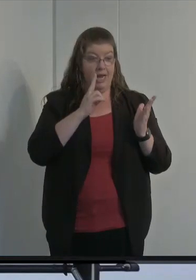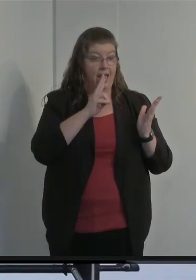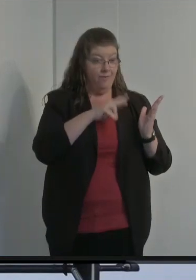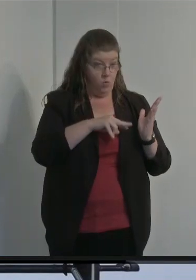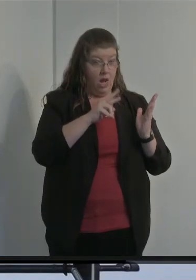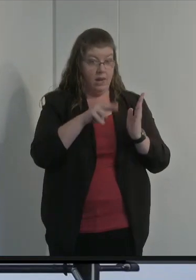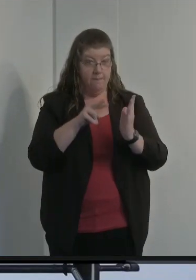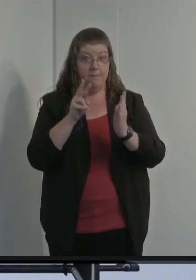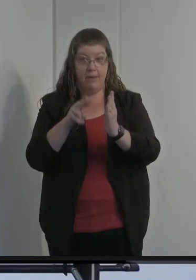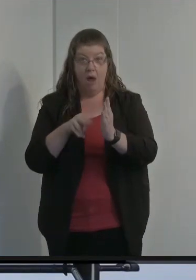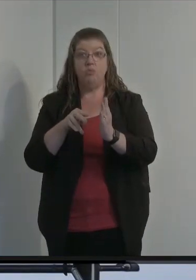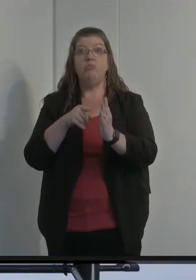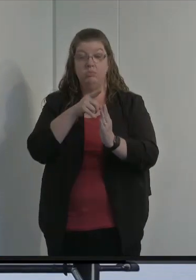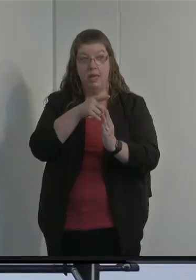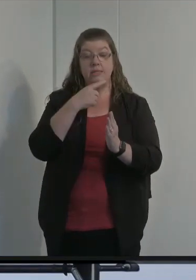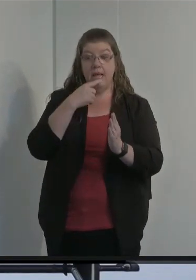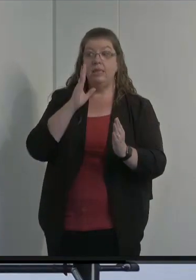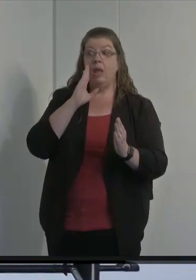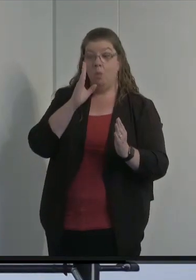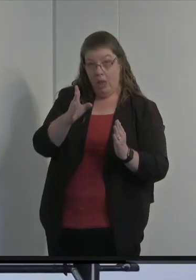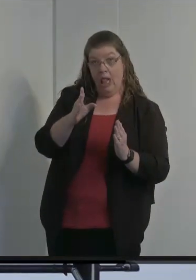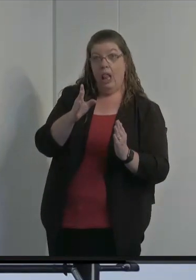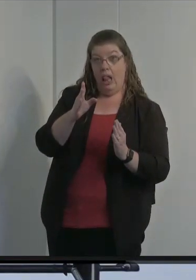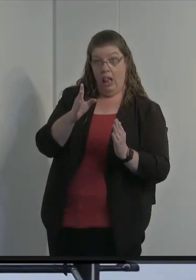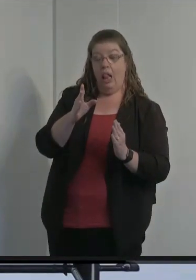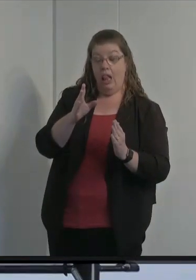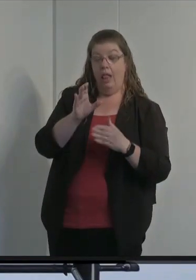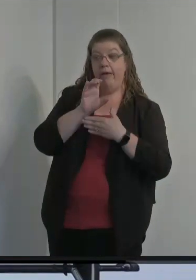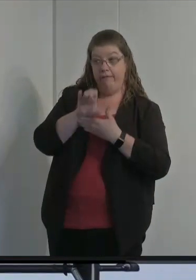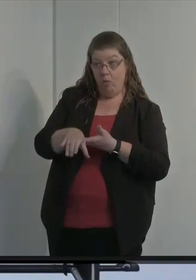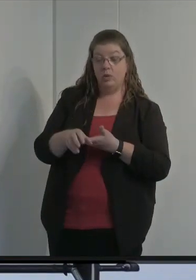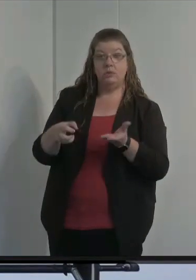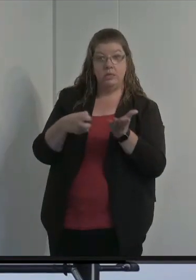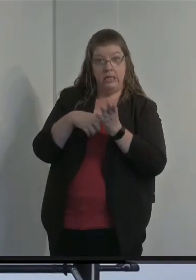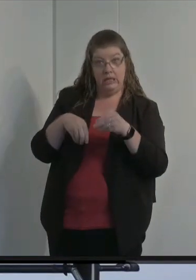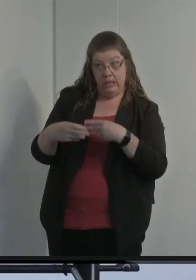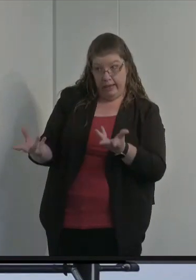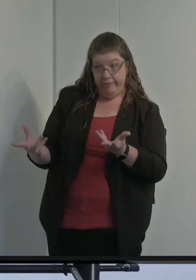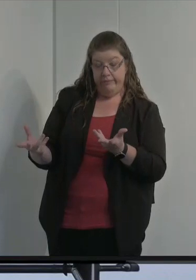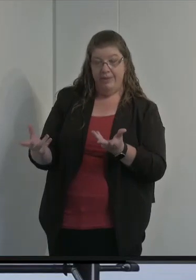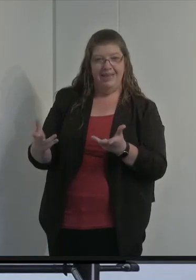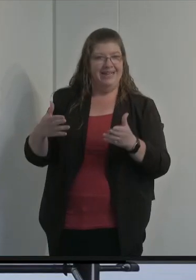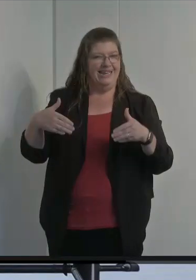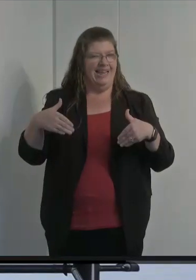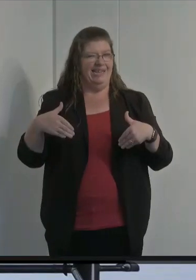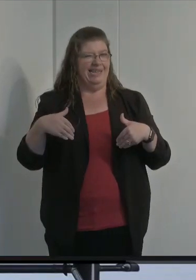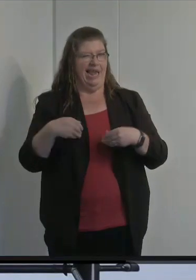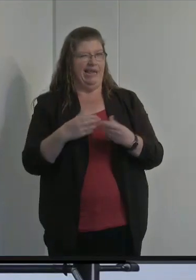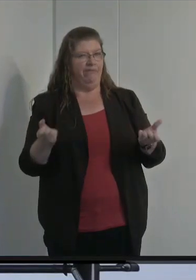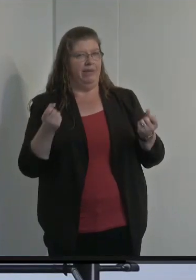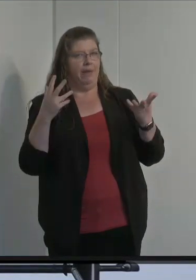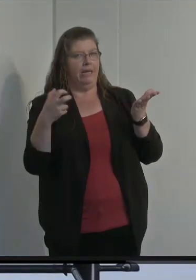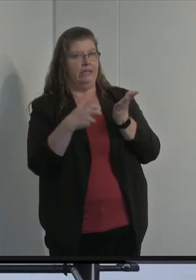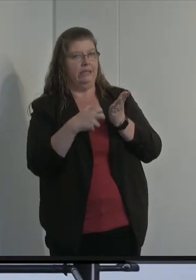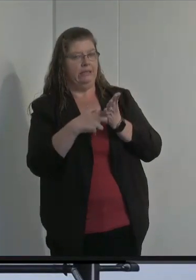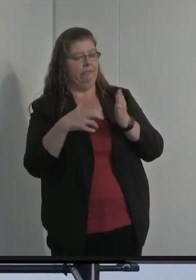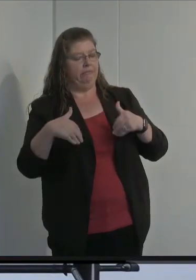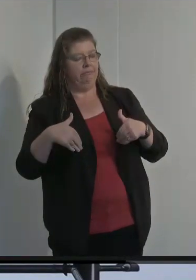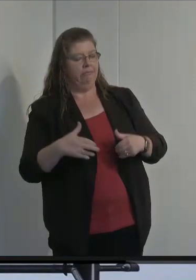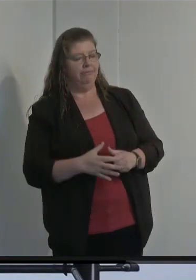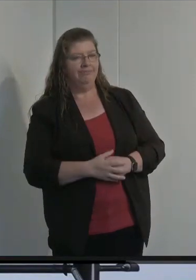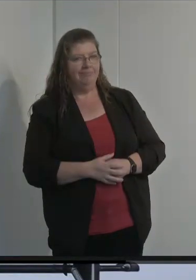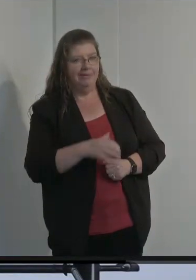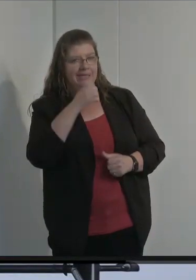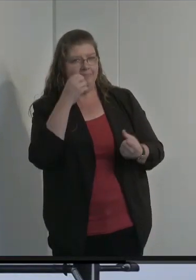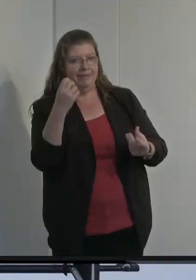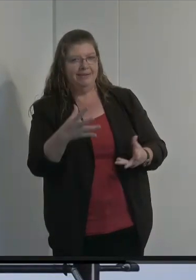have said that they are moving into an enforcement posture have in fact not issued very many citations to do